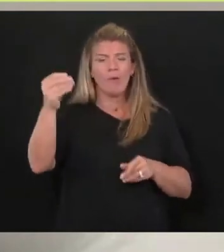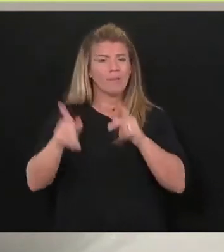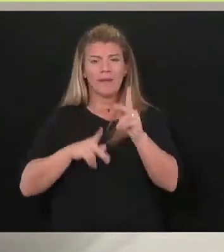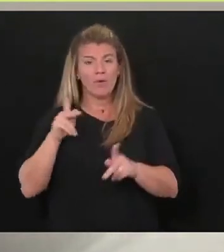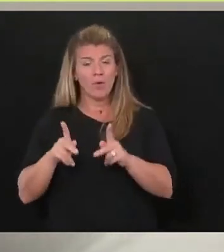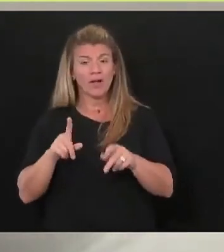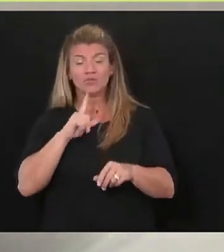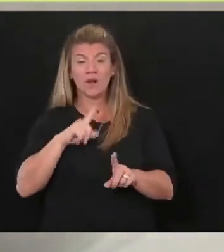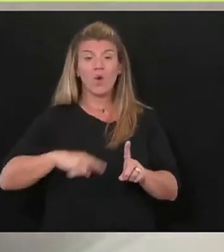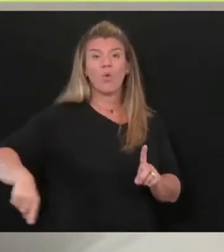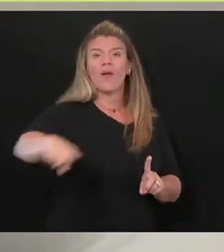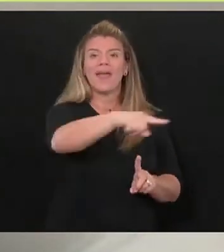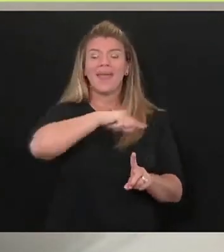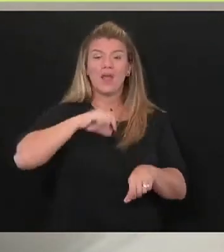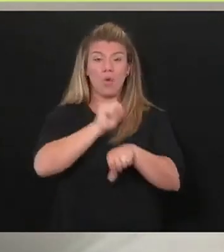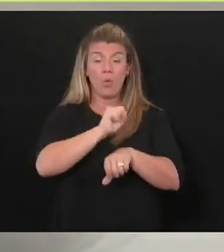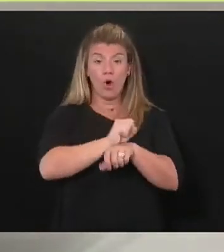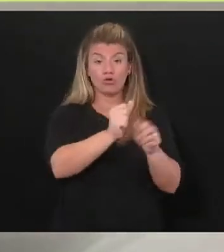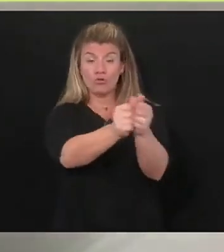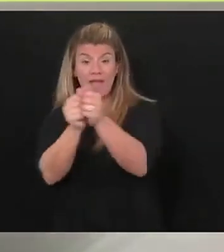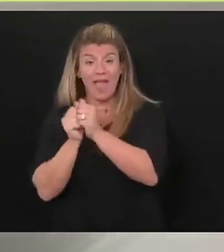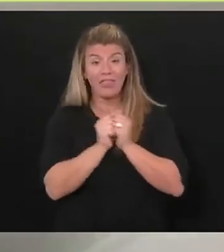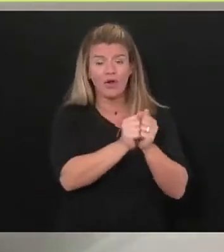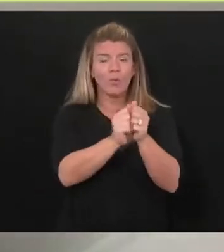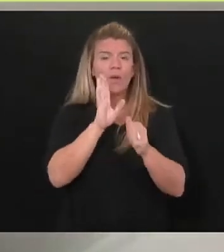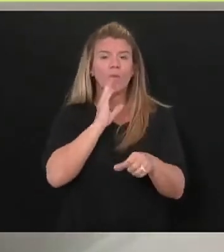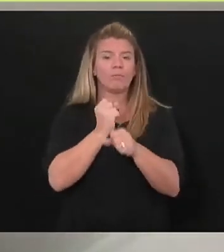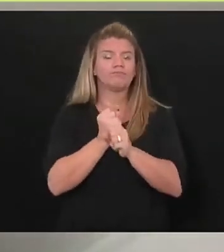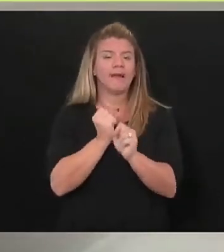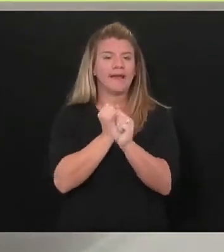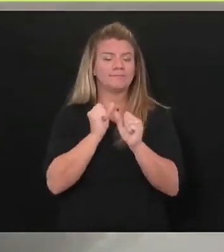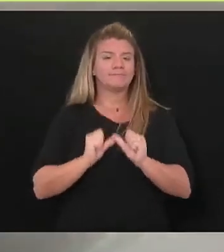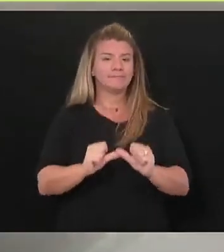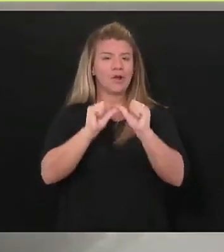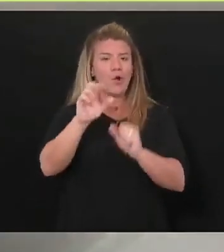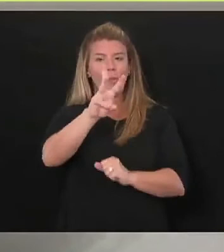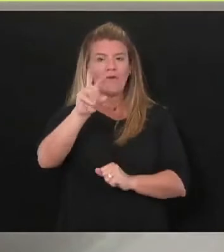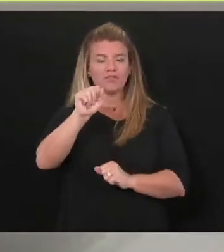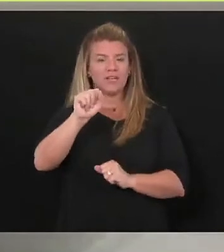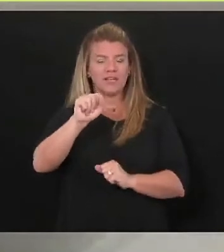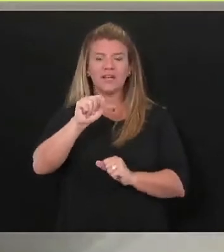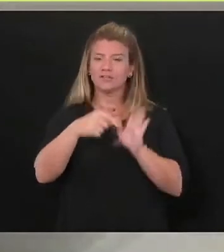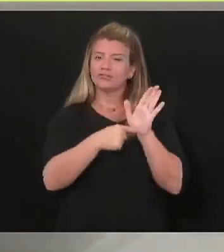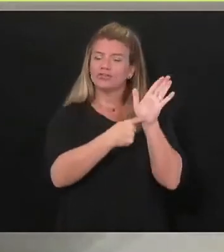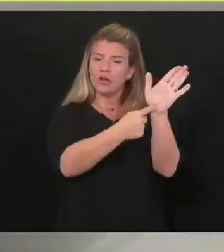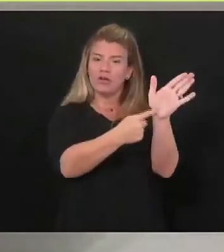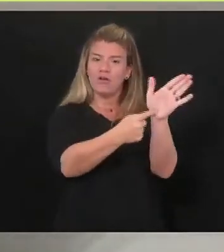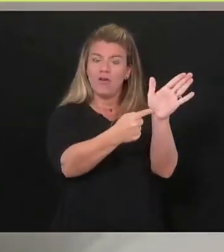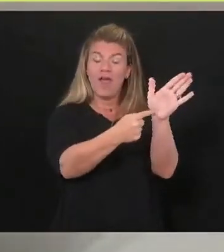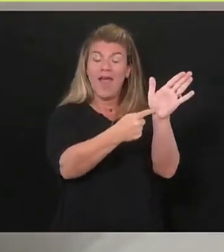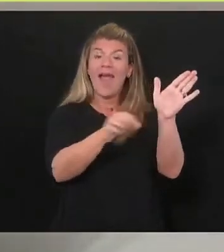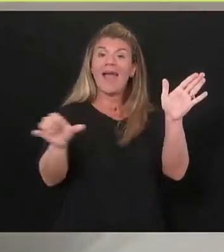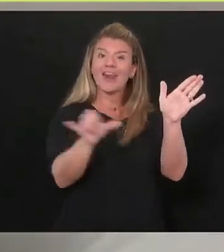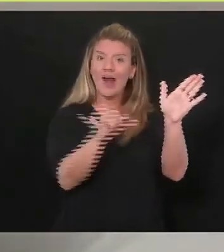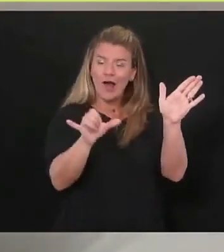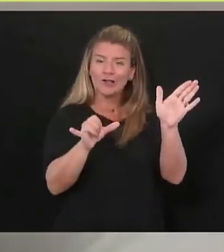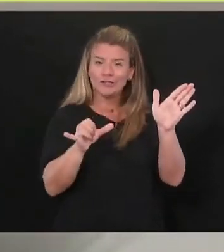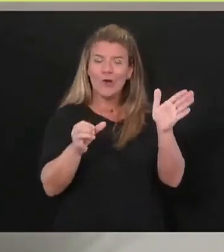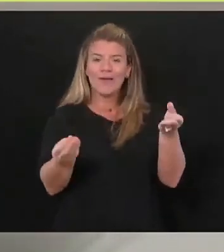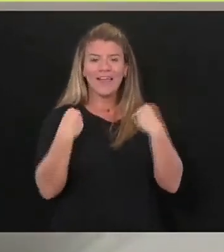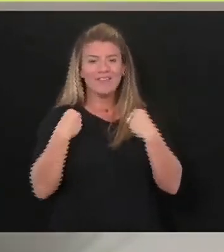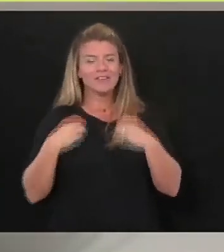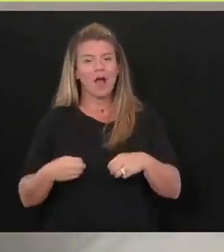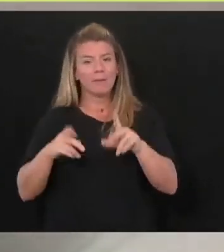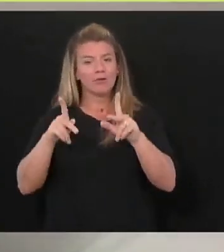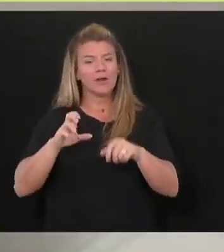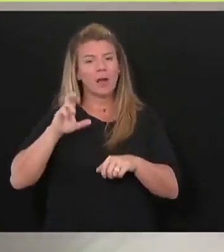together that will continue to make West Virginia a beacon for others, but also allow us to get back to the things that we value the most,